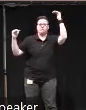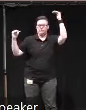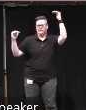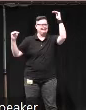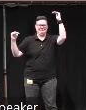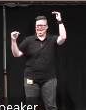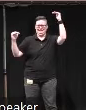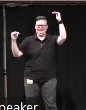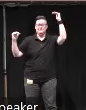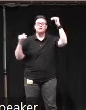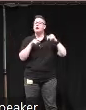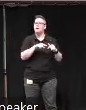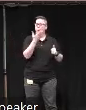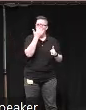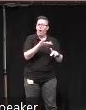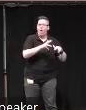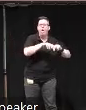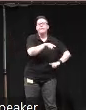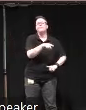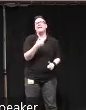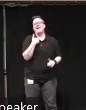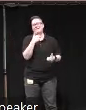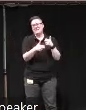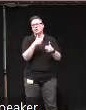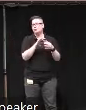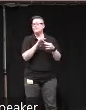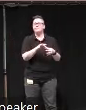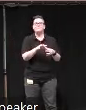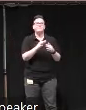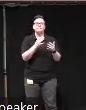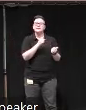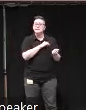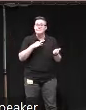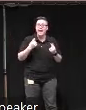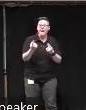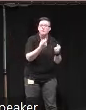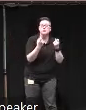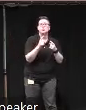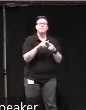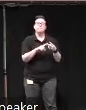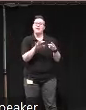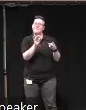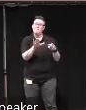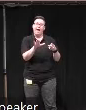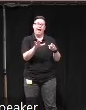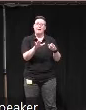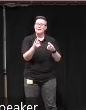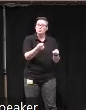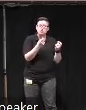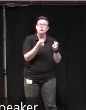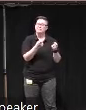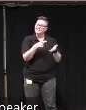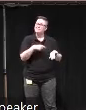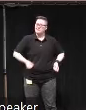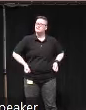particularly led by issues related to staff recruitments and faculty recruitments and those kind of